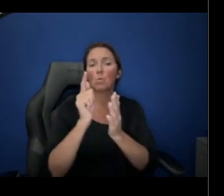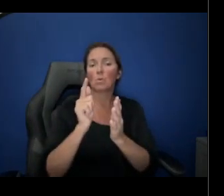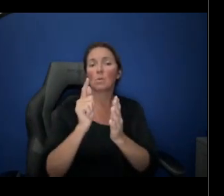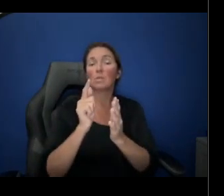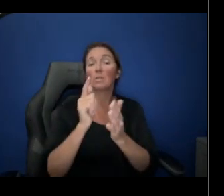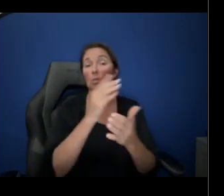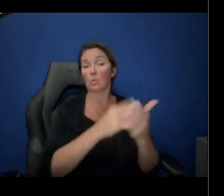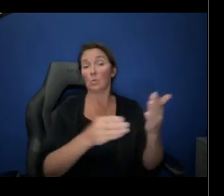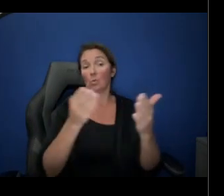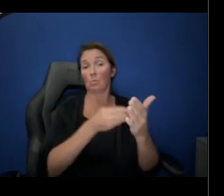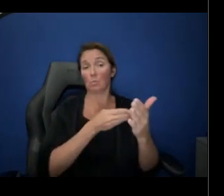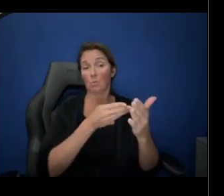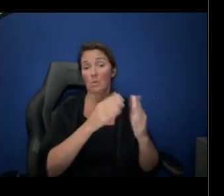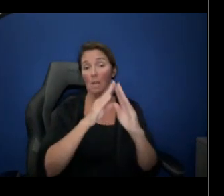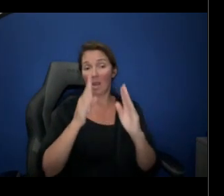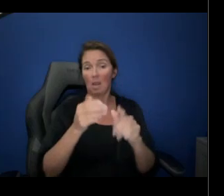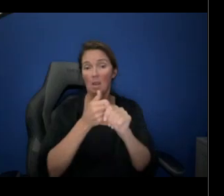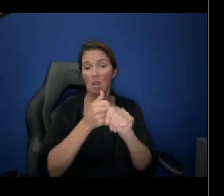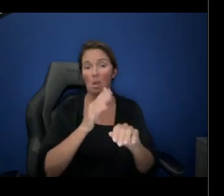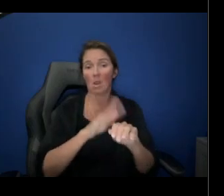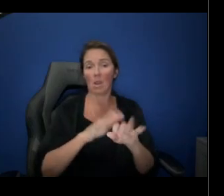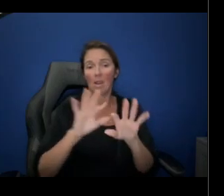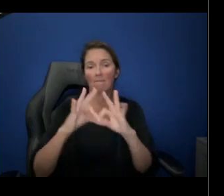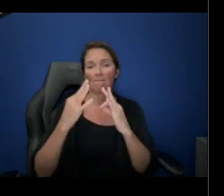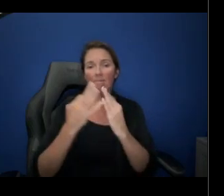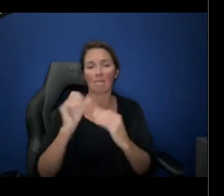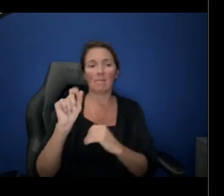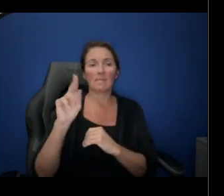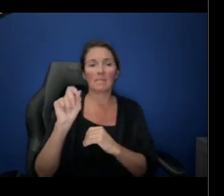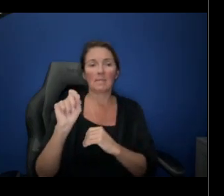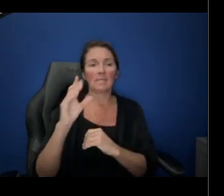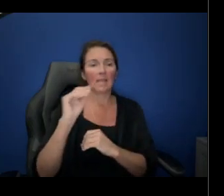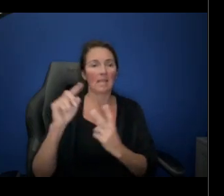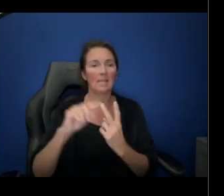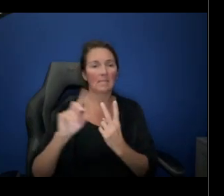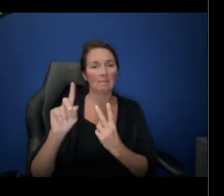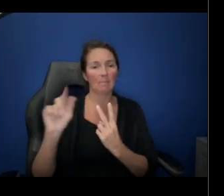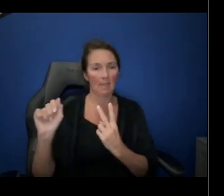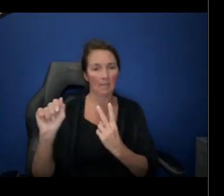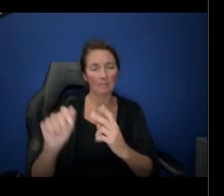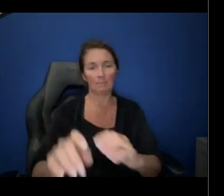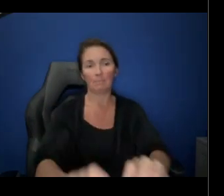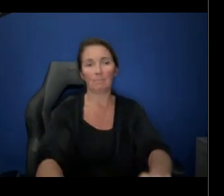housing practices based on familial status and disability.